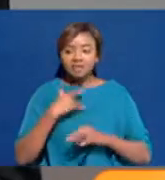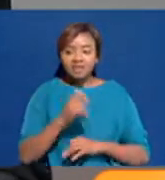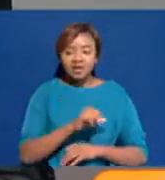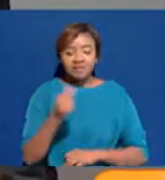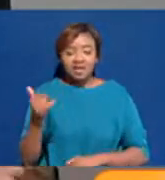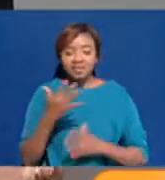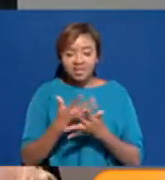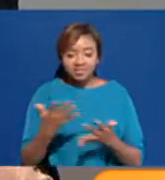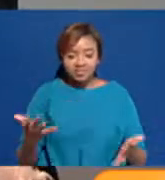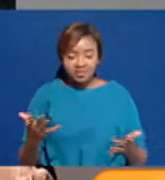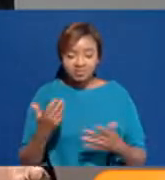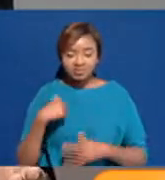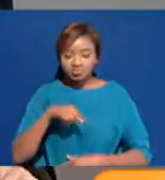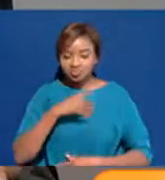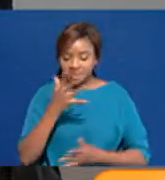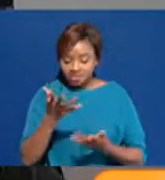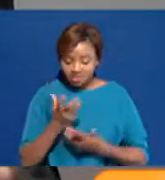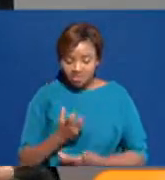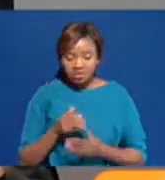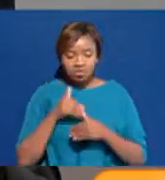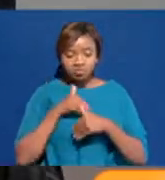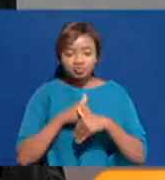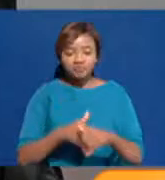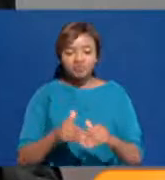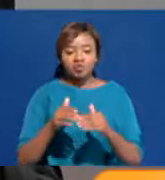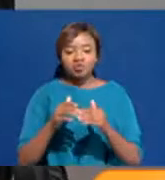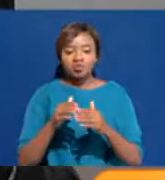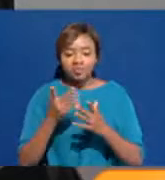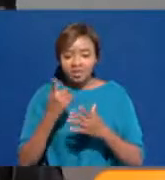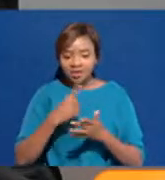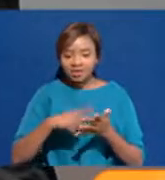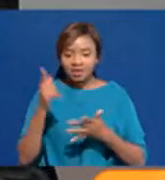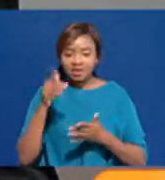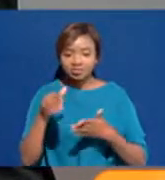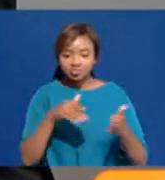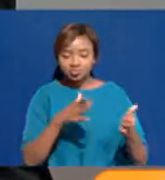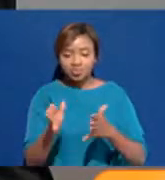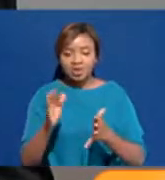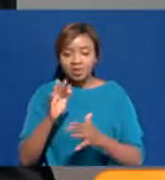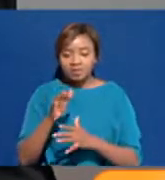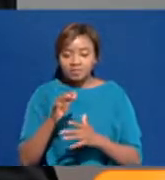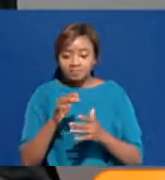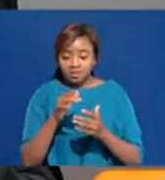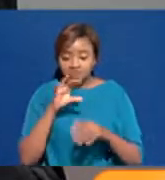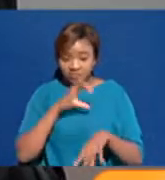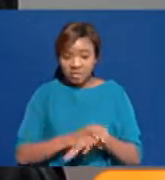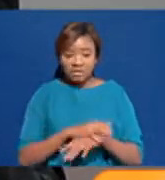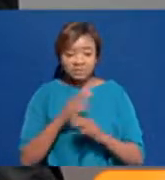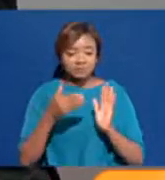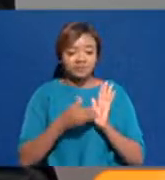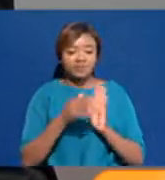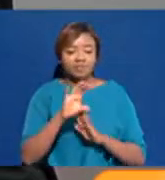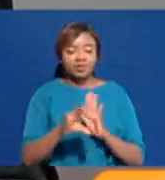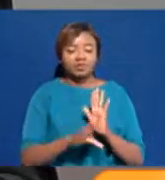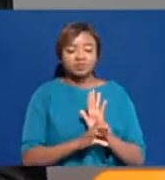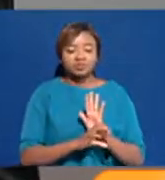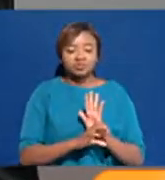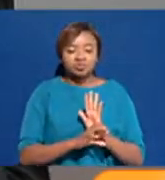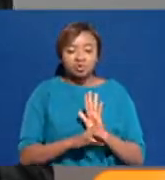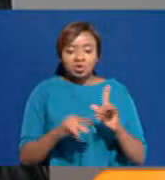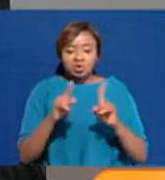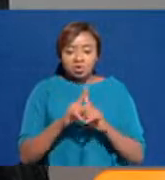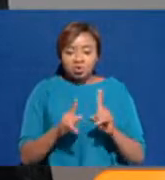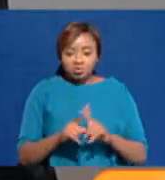then follow through the channels that the whole system provides. And when it comes to the situation